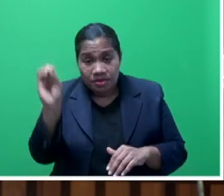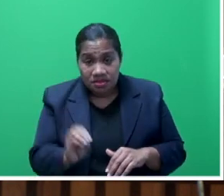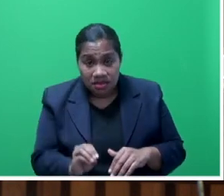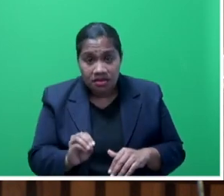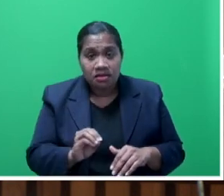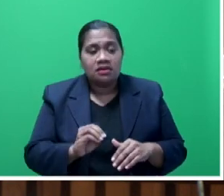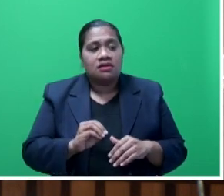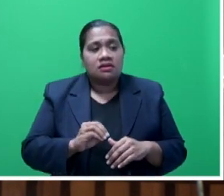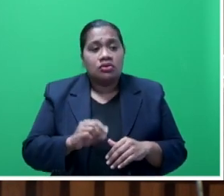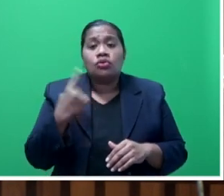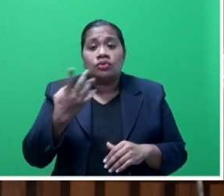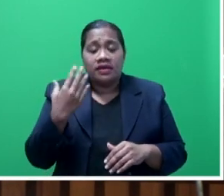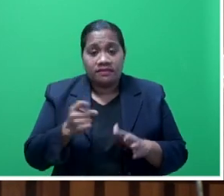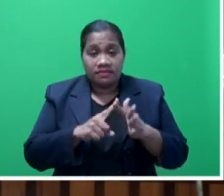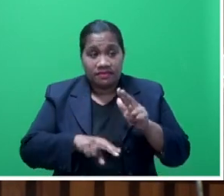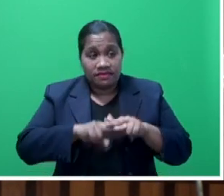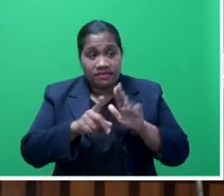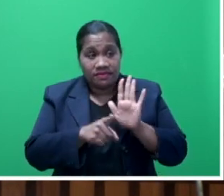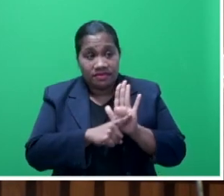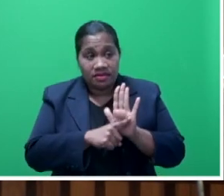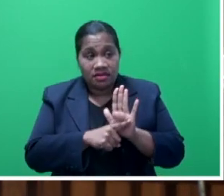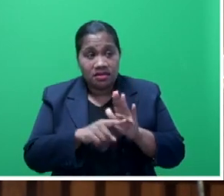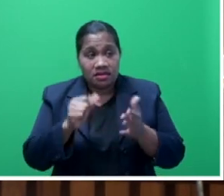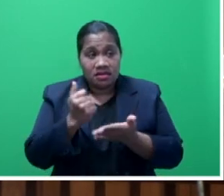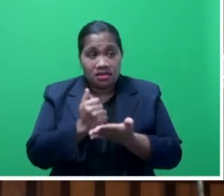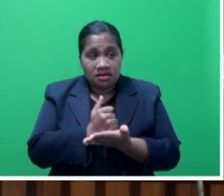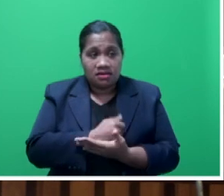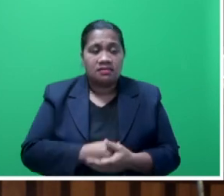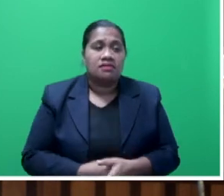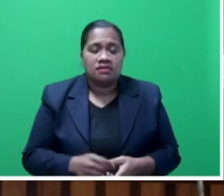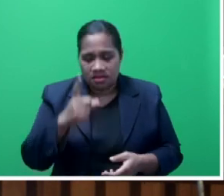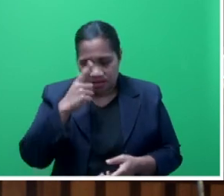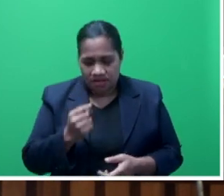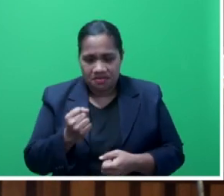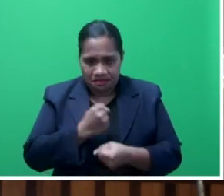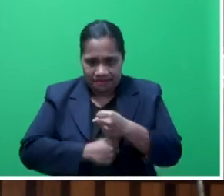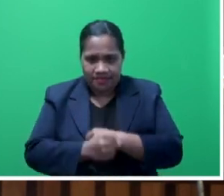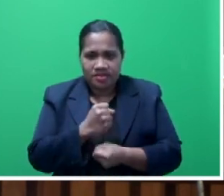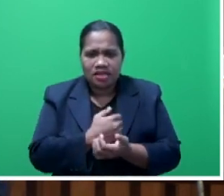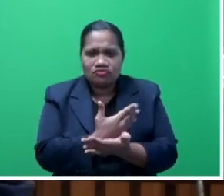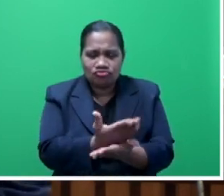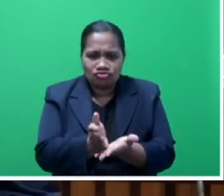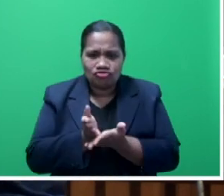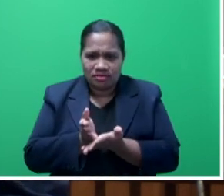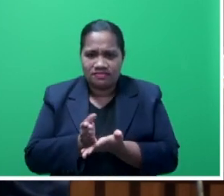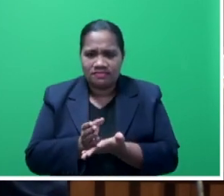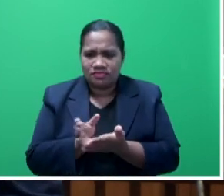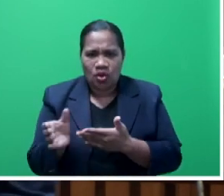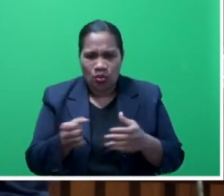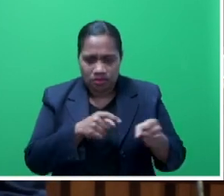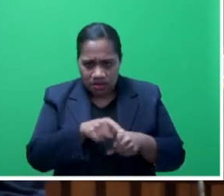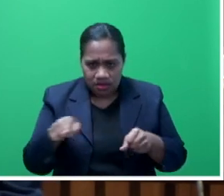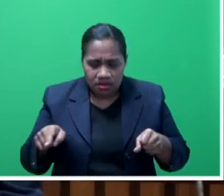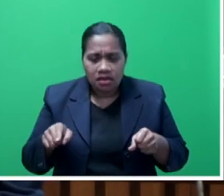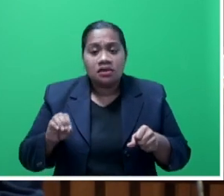and has got an EFL account, domestic account, you can become a shareholder if you have not yet become. Mr. Speaker, sir, if